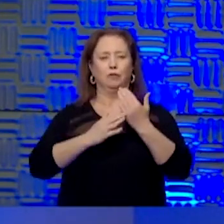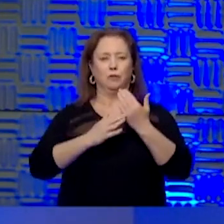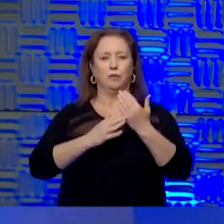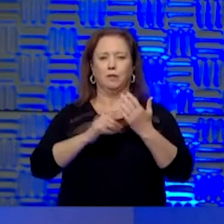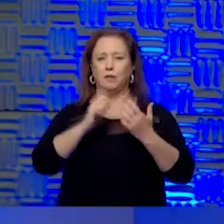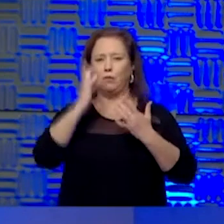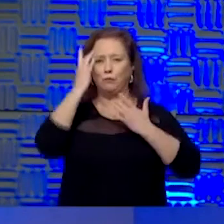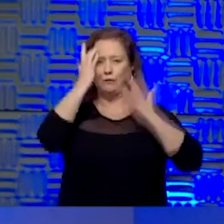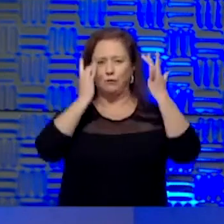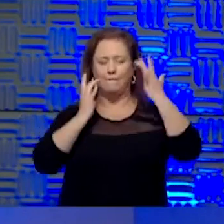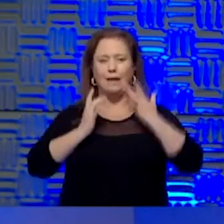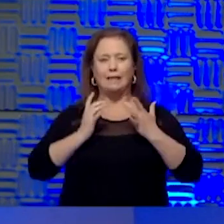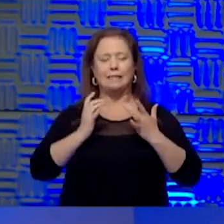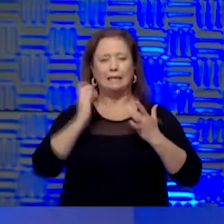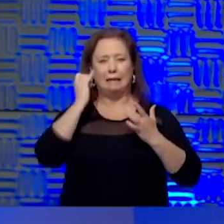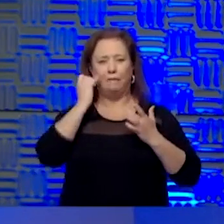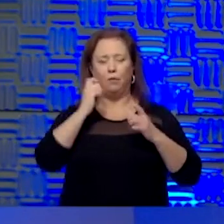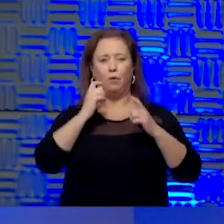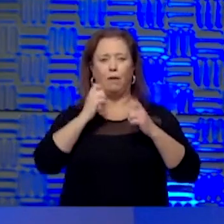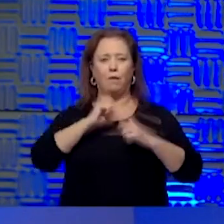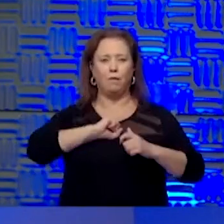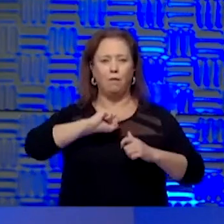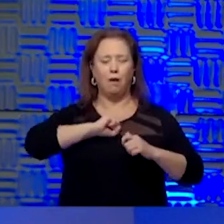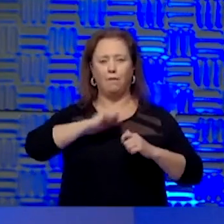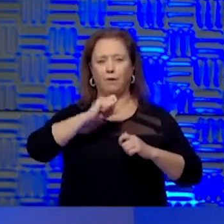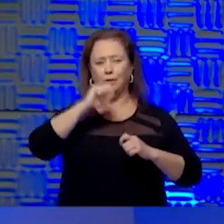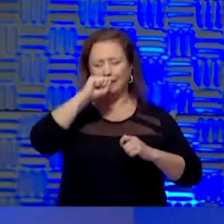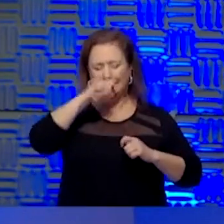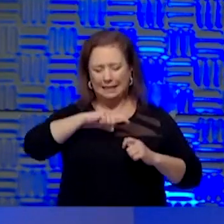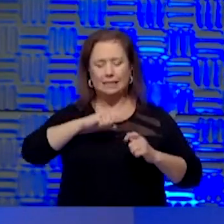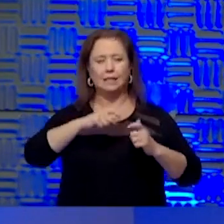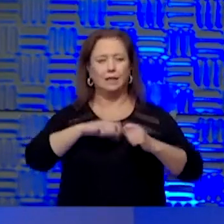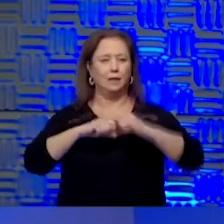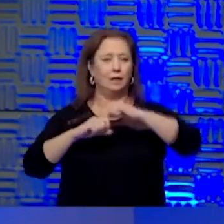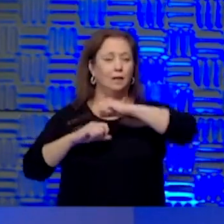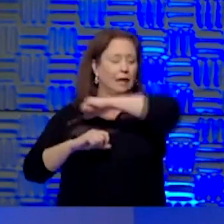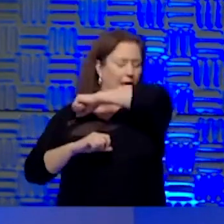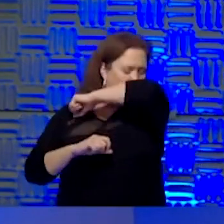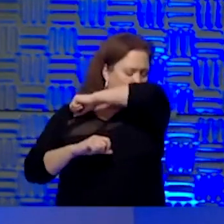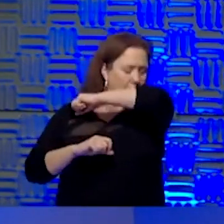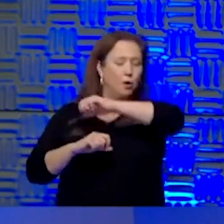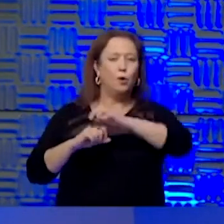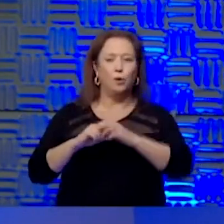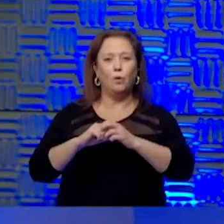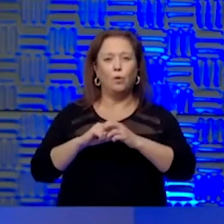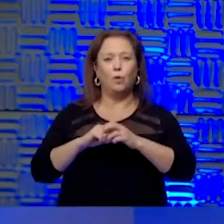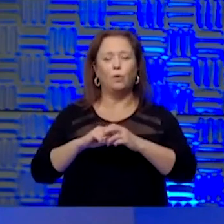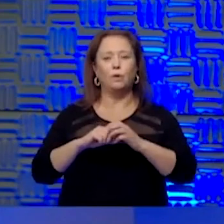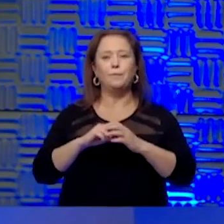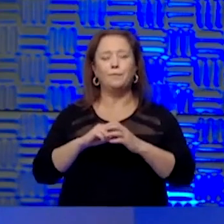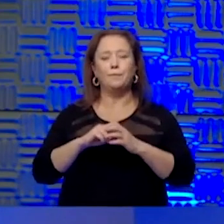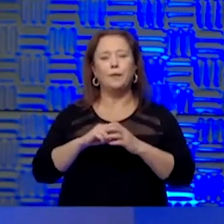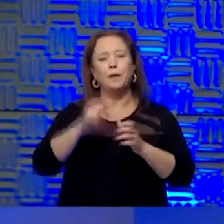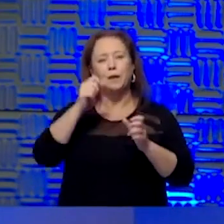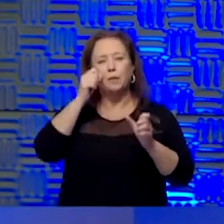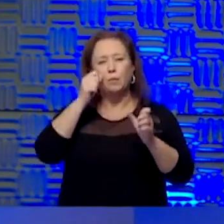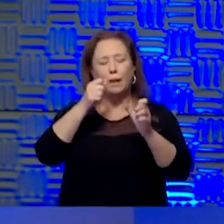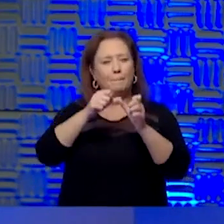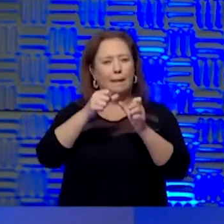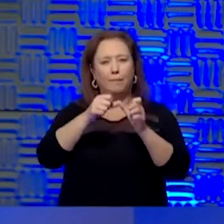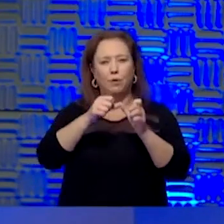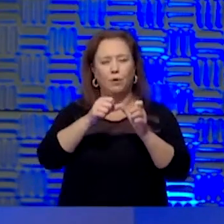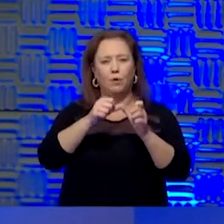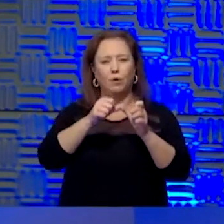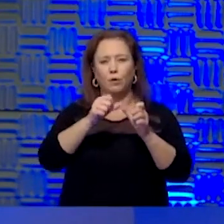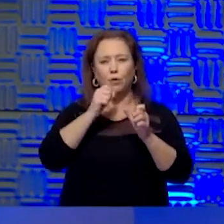Don't touch your face. If you do have a cough or sneeze, please do that into your elbow or your shirt. Remember, you don't have